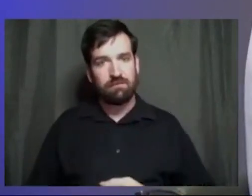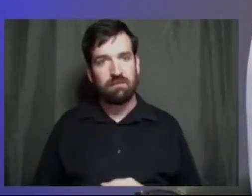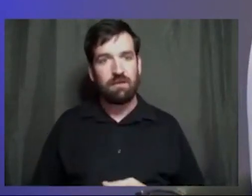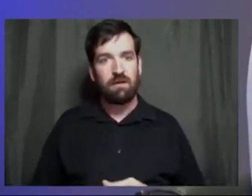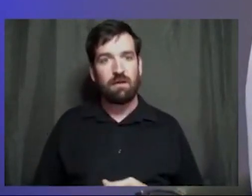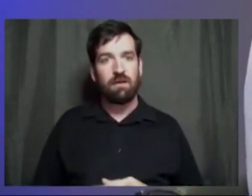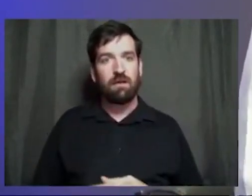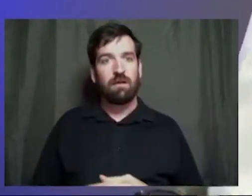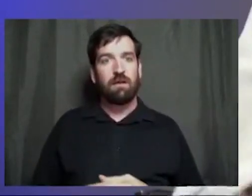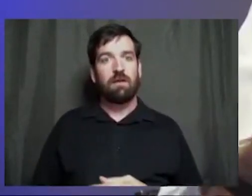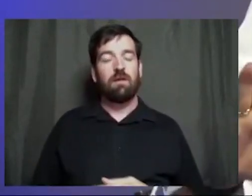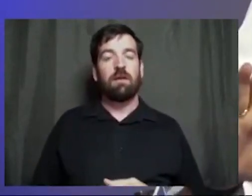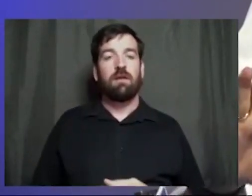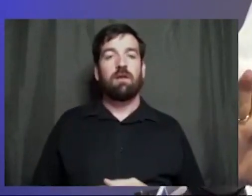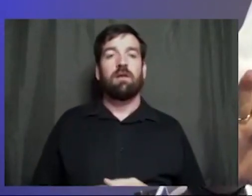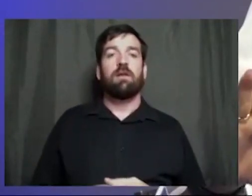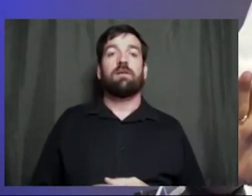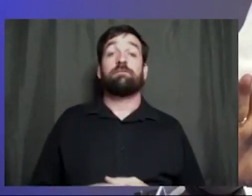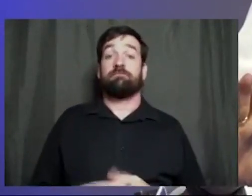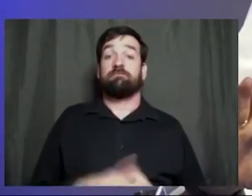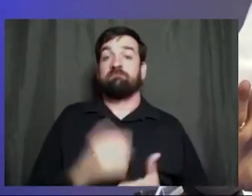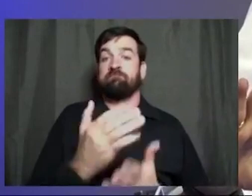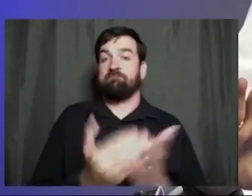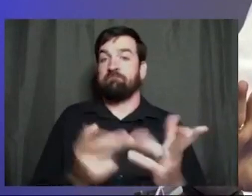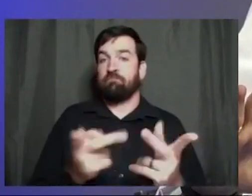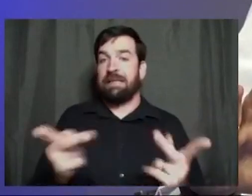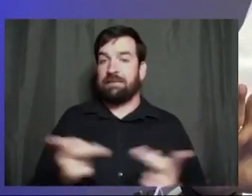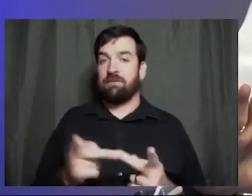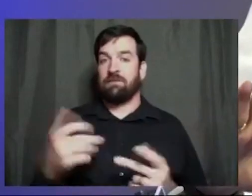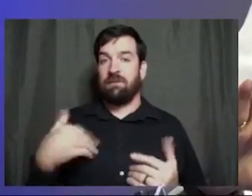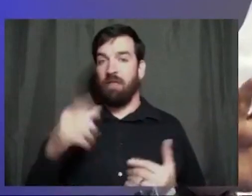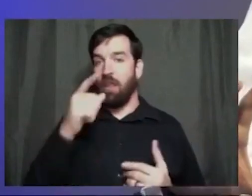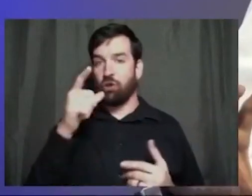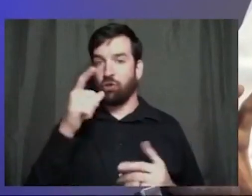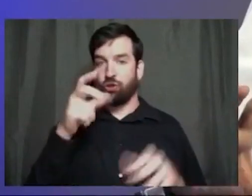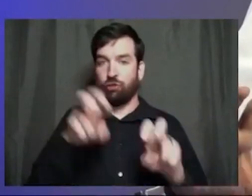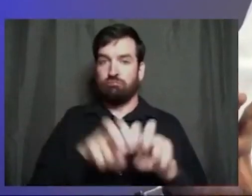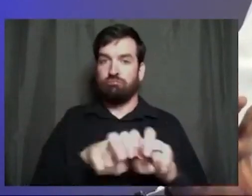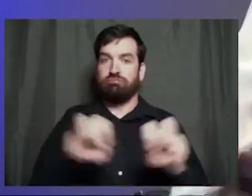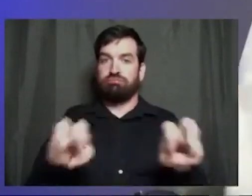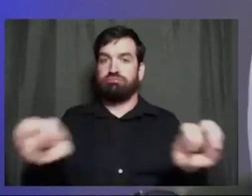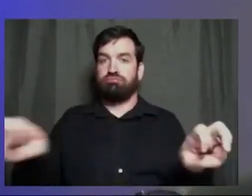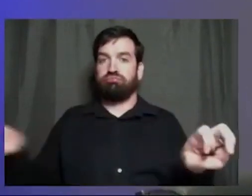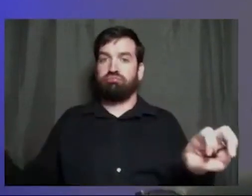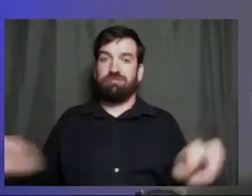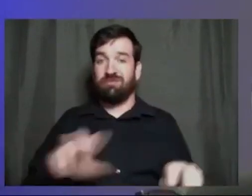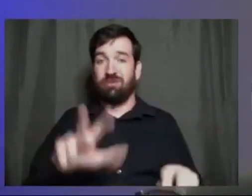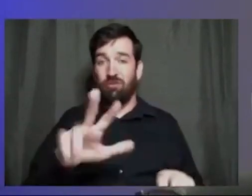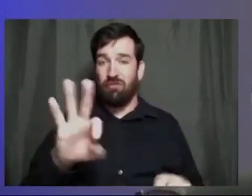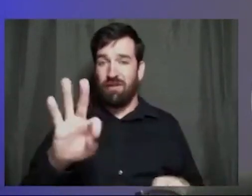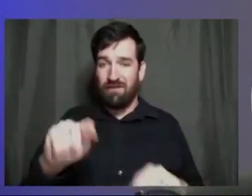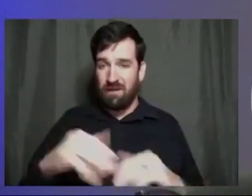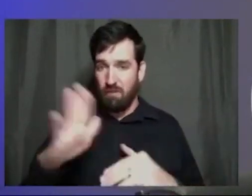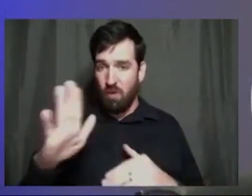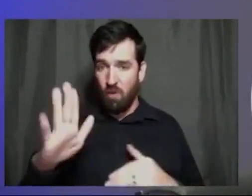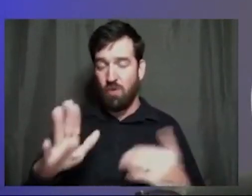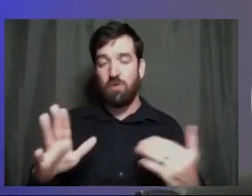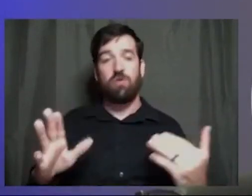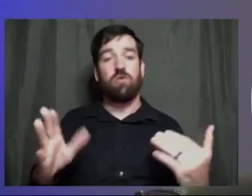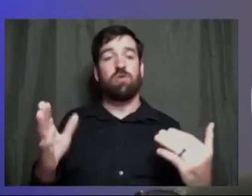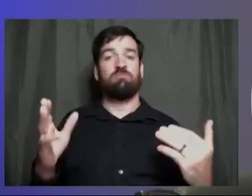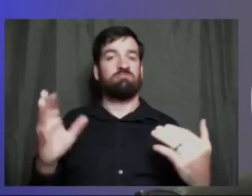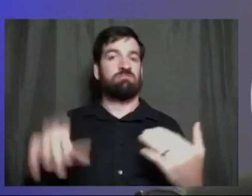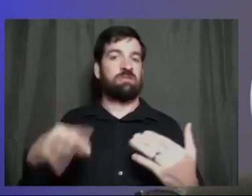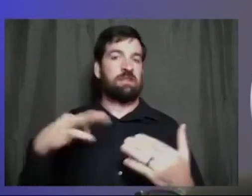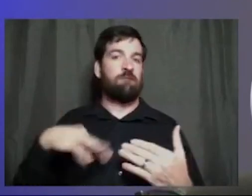In places where they have kind of lunch spread out, so 3 feet or more distance, is helpful, because obviously kids